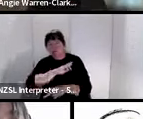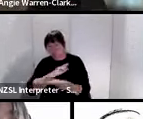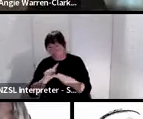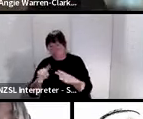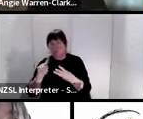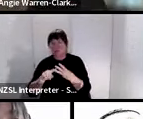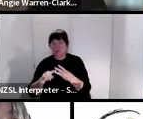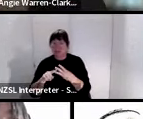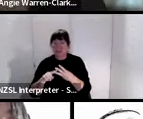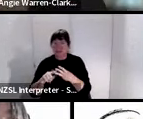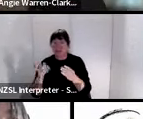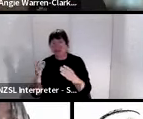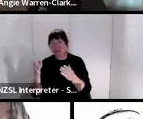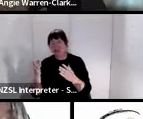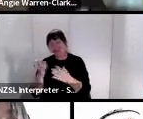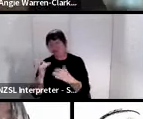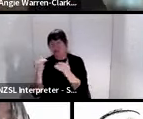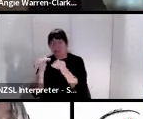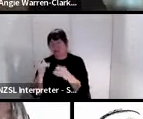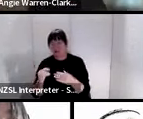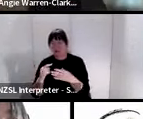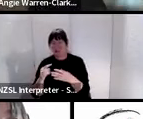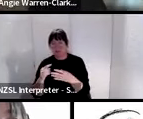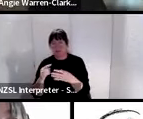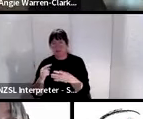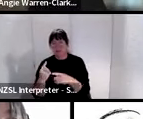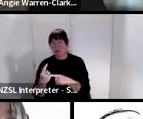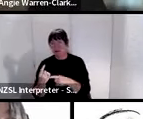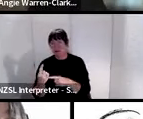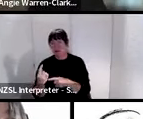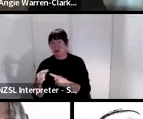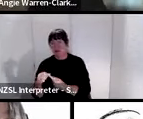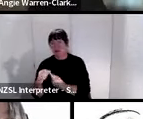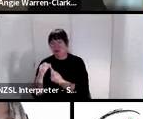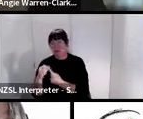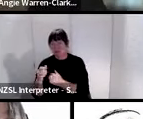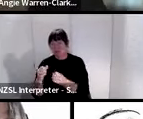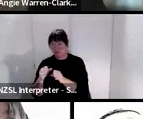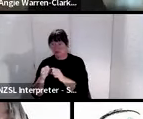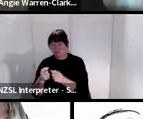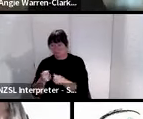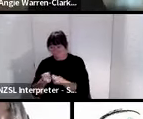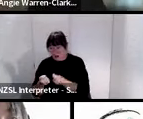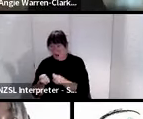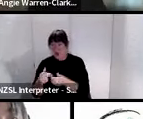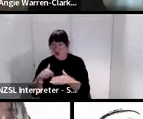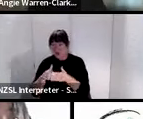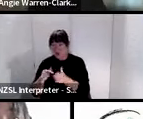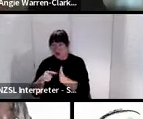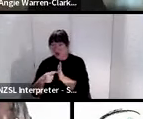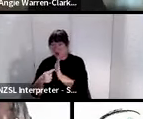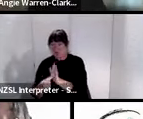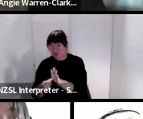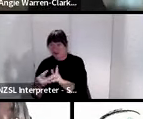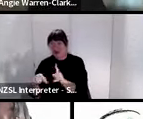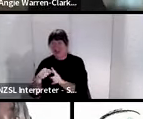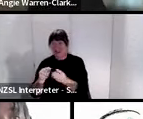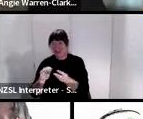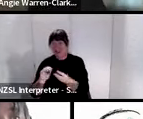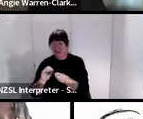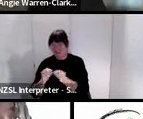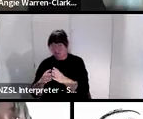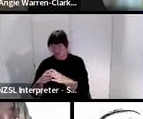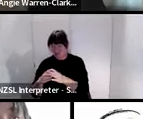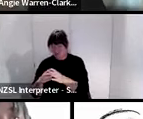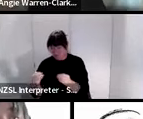enforceable, accessible standards, independent regulator, barrier notification, disputes resolution process. So